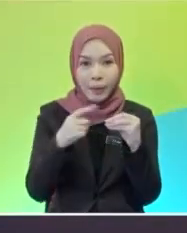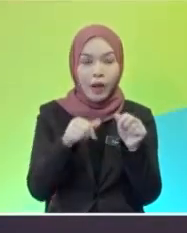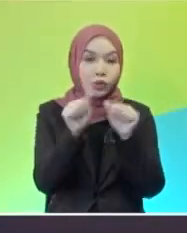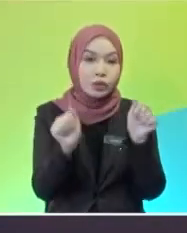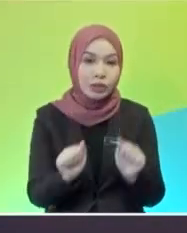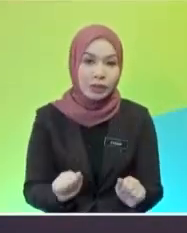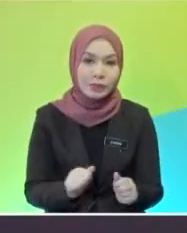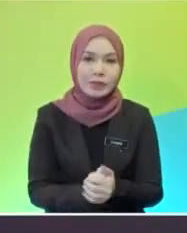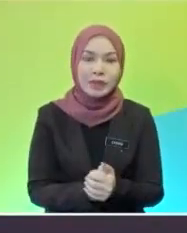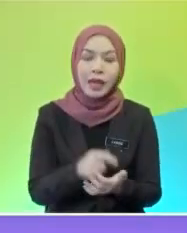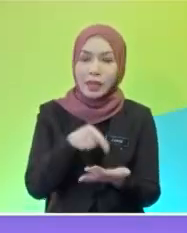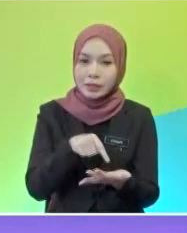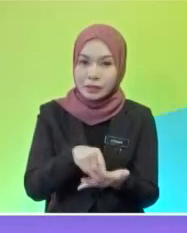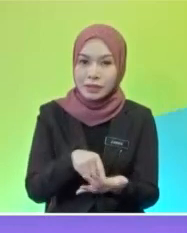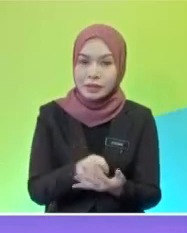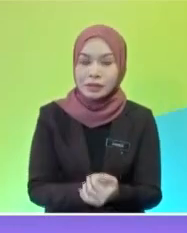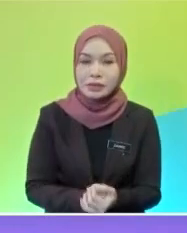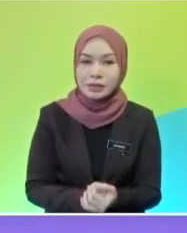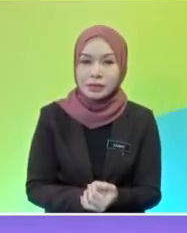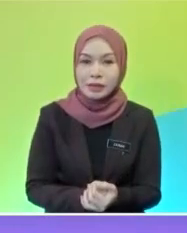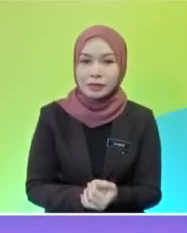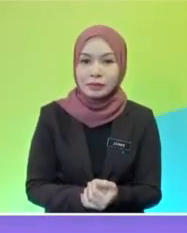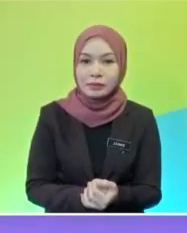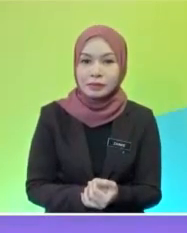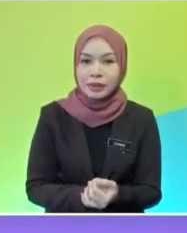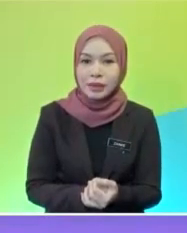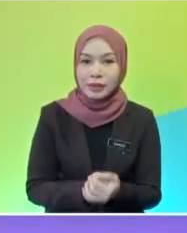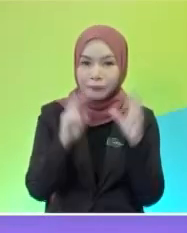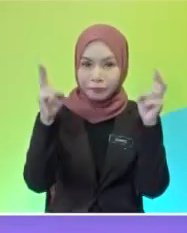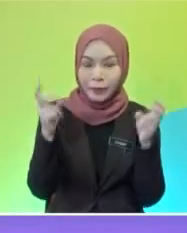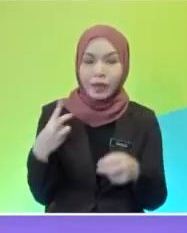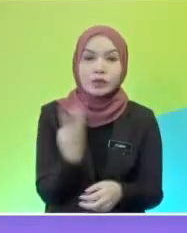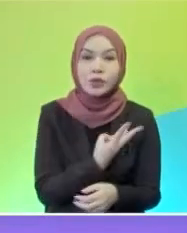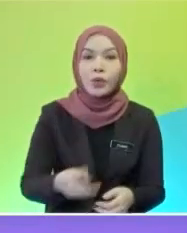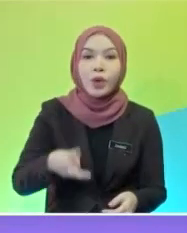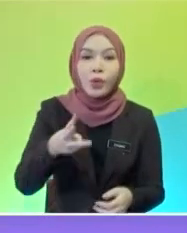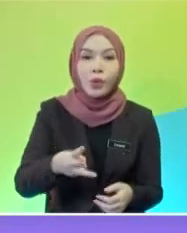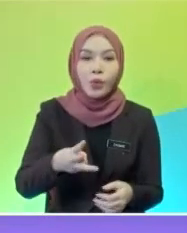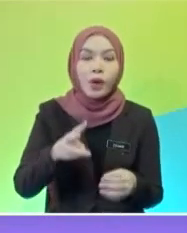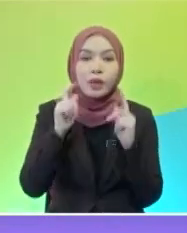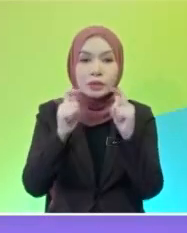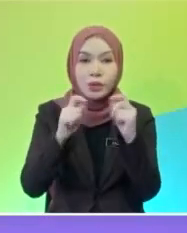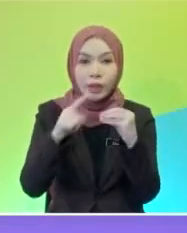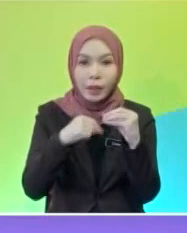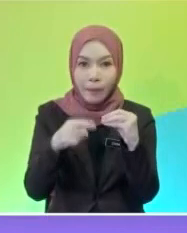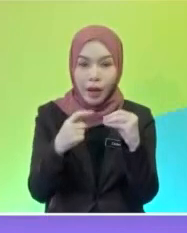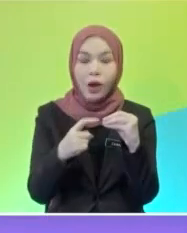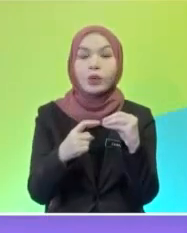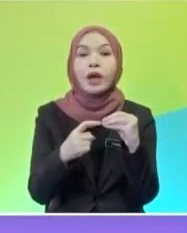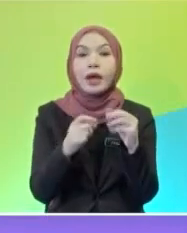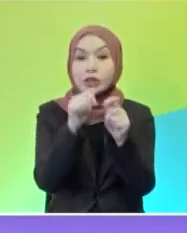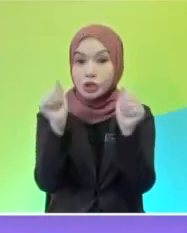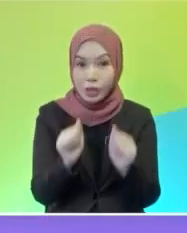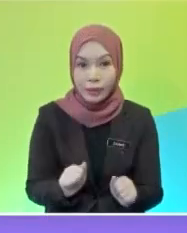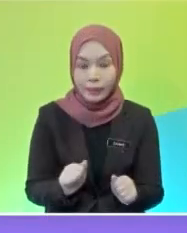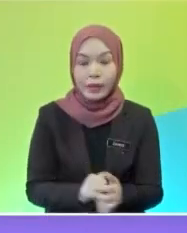Okay, in this segment, we are going to learn about shapes. Mm-hmm. And shapes are interesting. Yep. Okay,